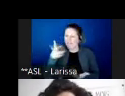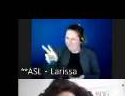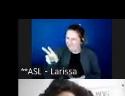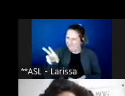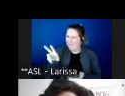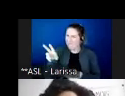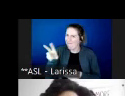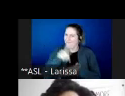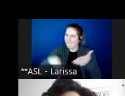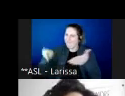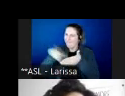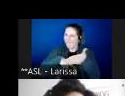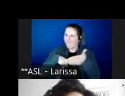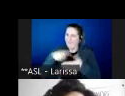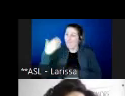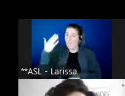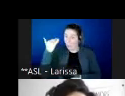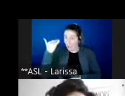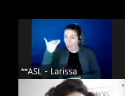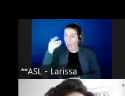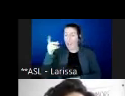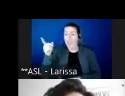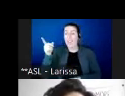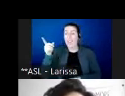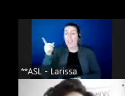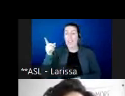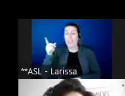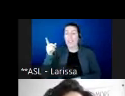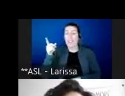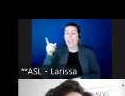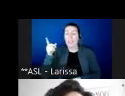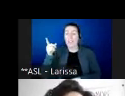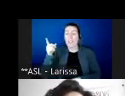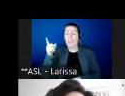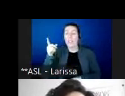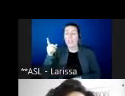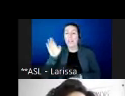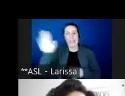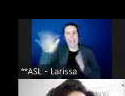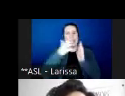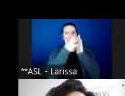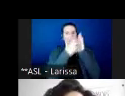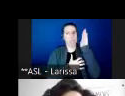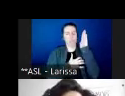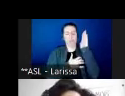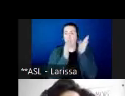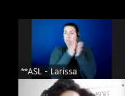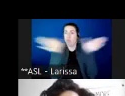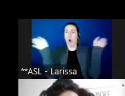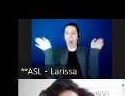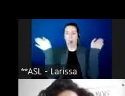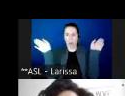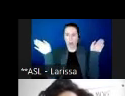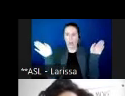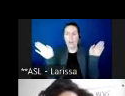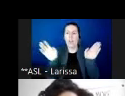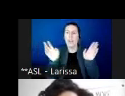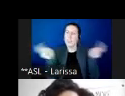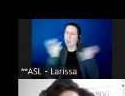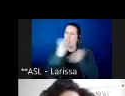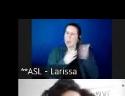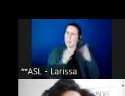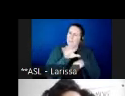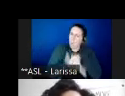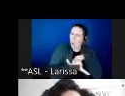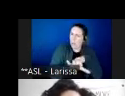the involuntary treatment is very broad, as well as the connected force treatment